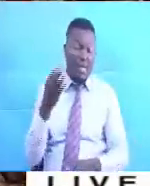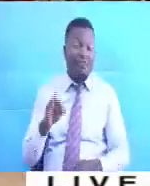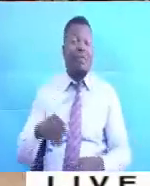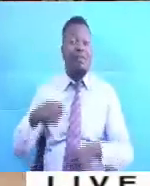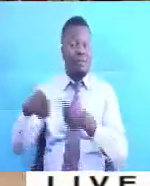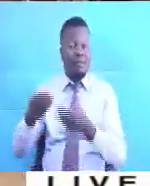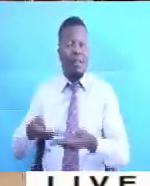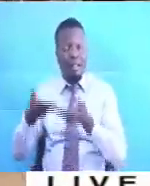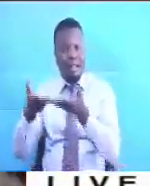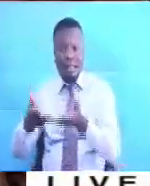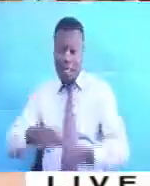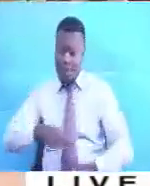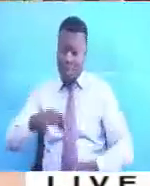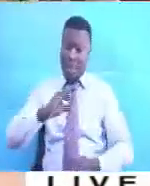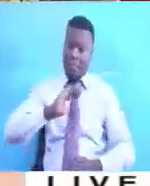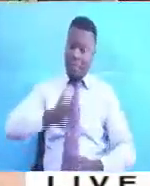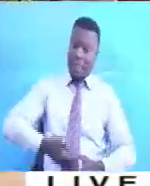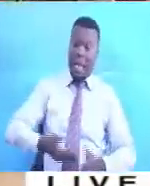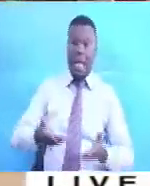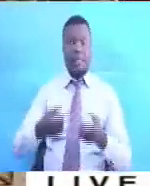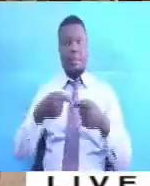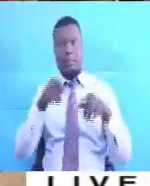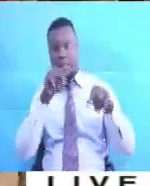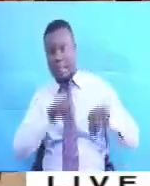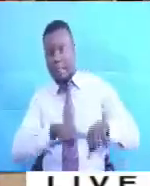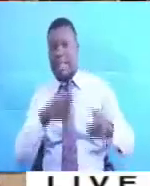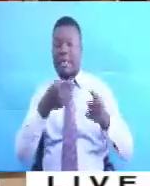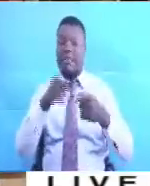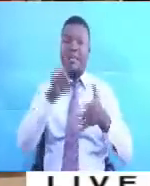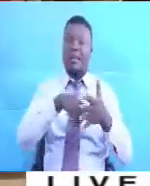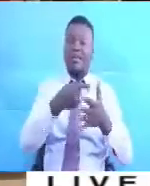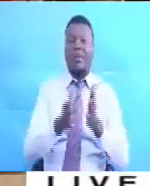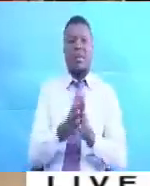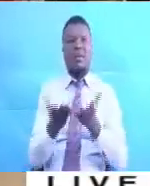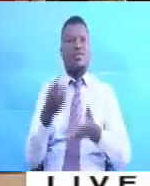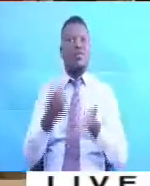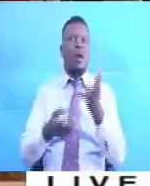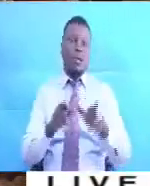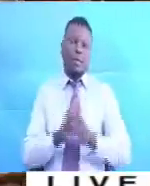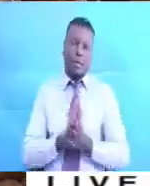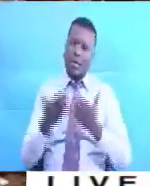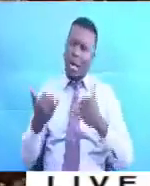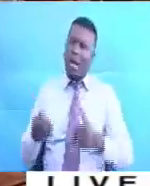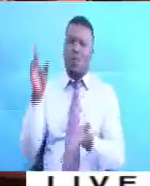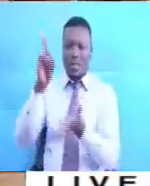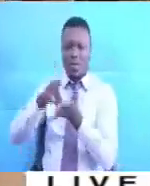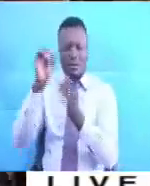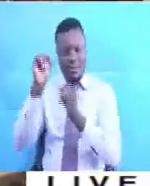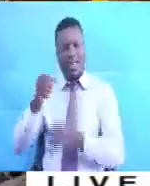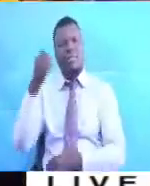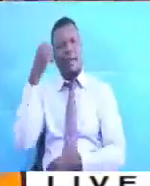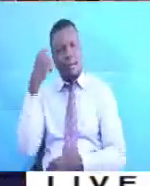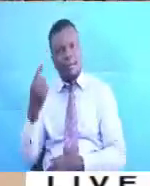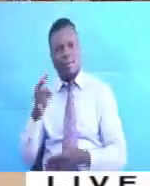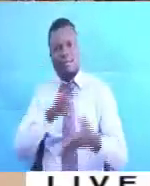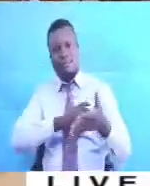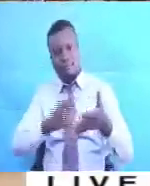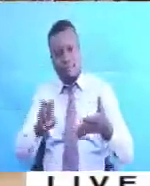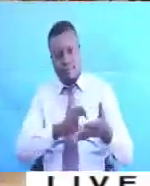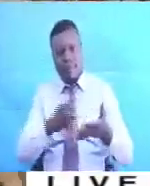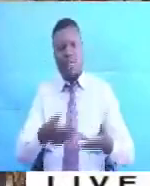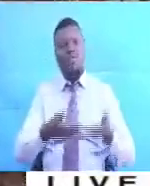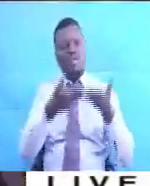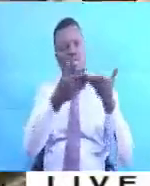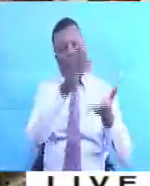pregnant mother, these drugs are going to kill the child inside the uterus of the mother. So why should a health worker fail to read and you end up giving somebody a